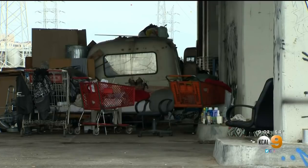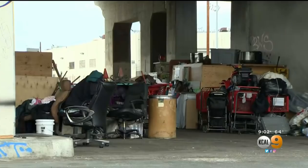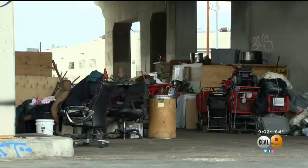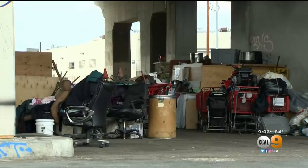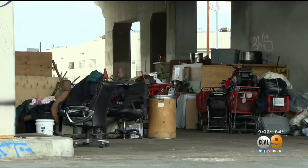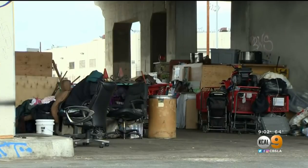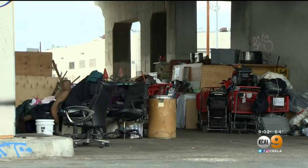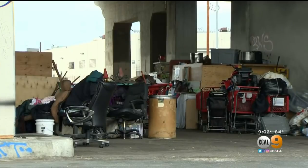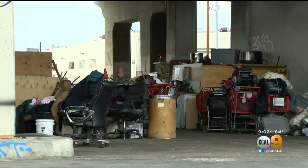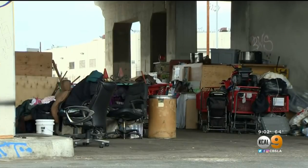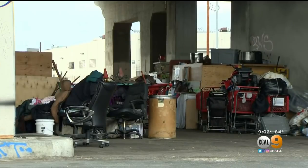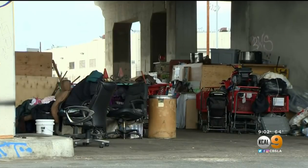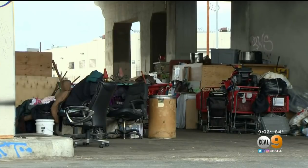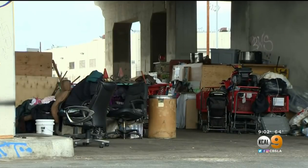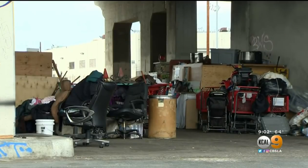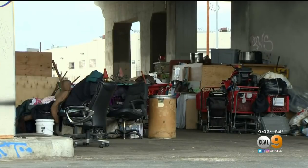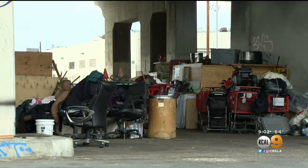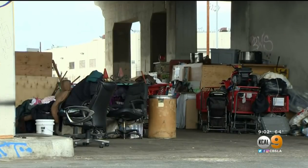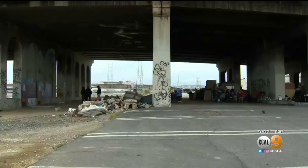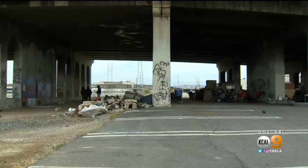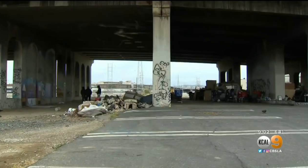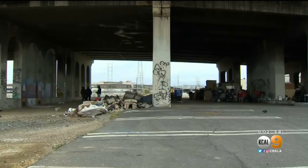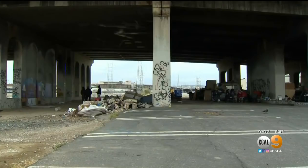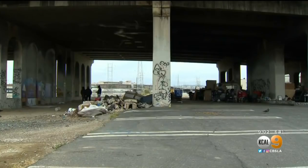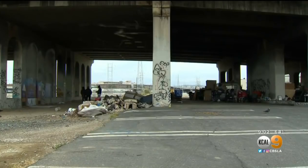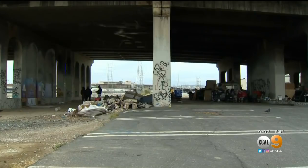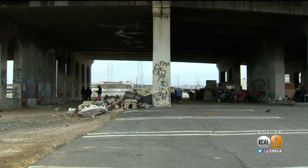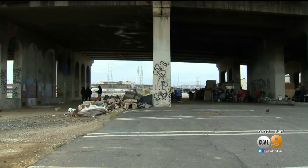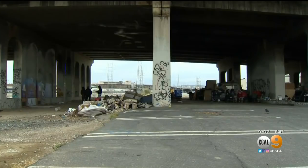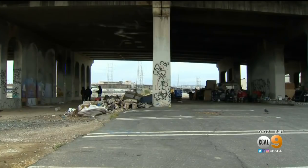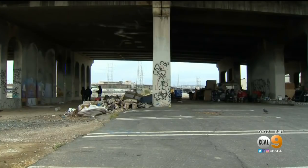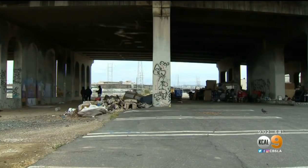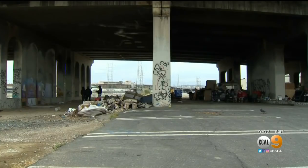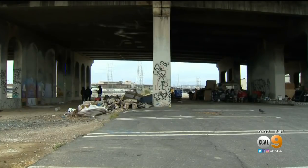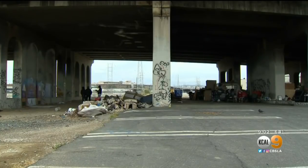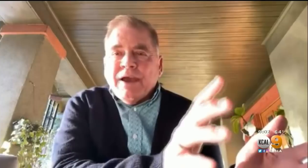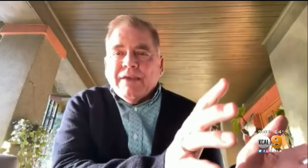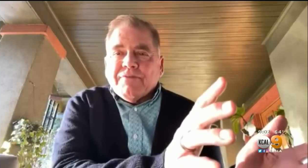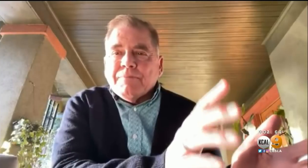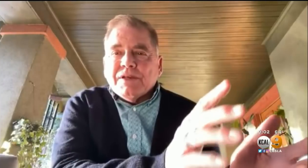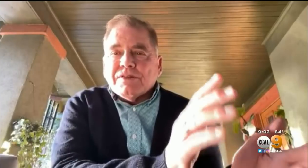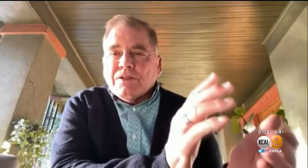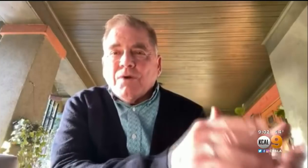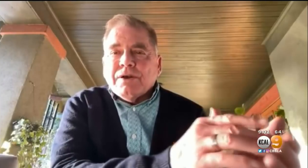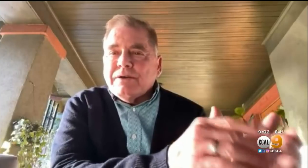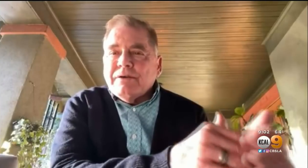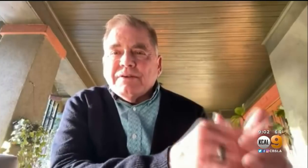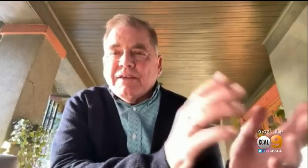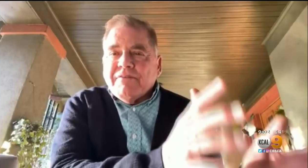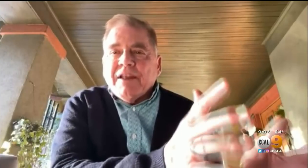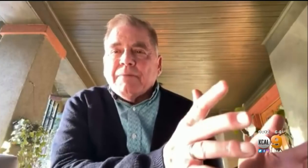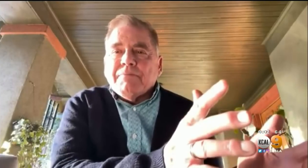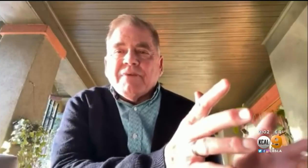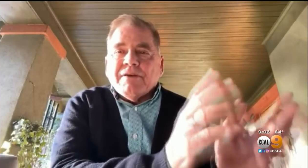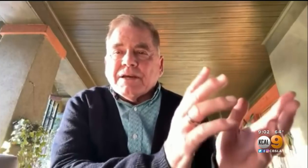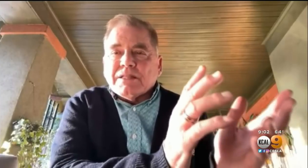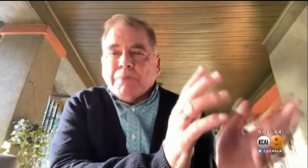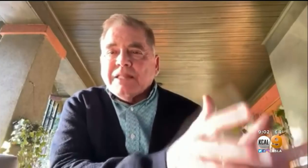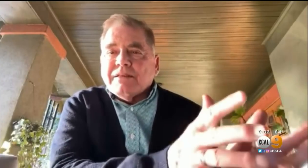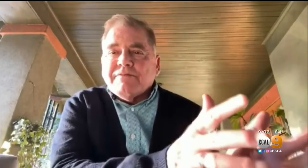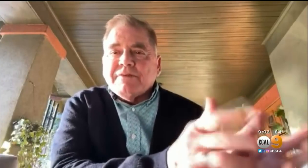houses, solutions that are more economically viable and will take less time. We have to move away from this slow to develop,